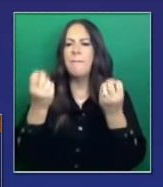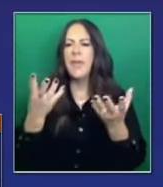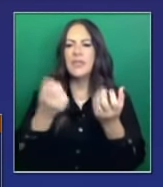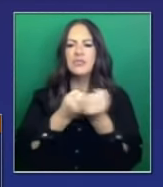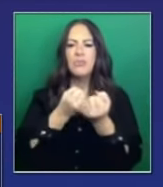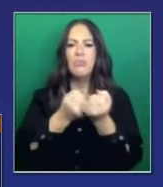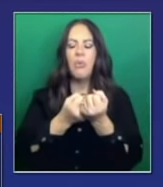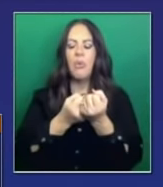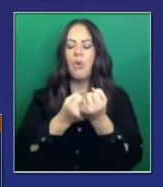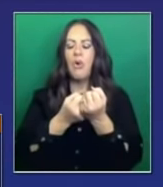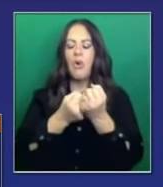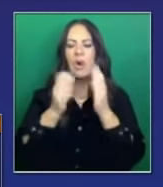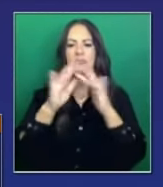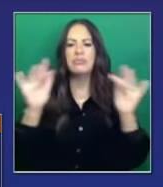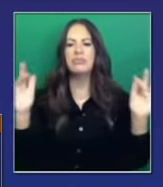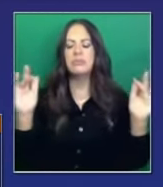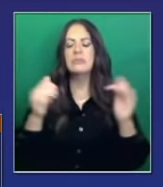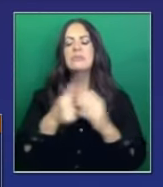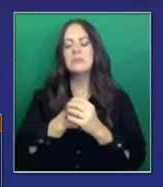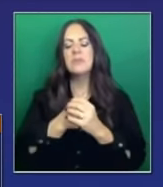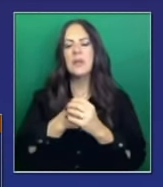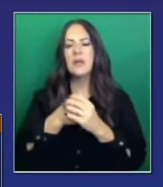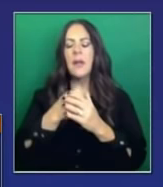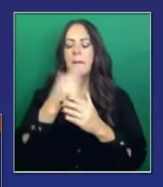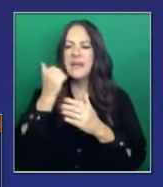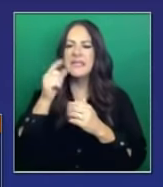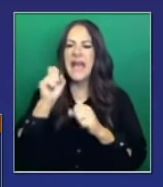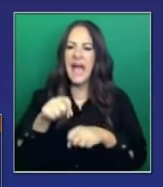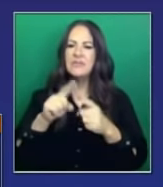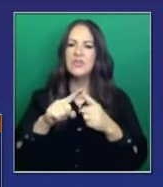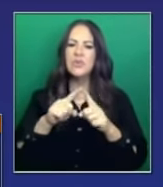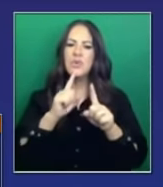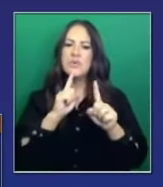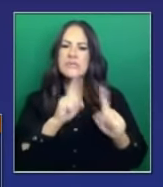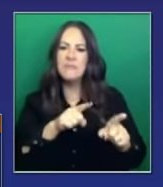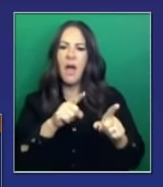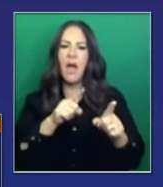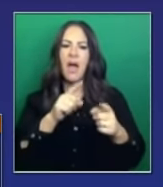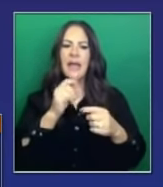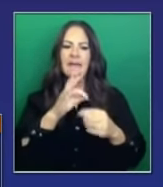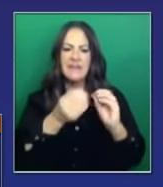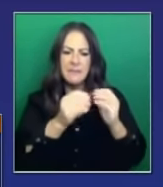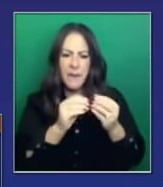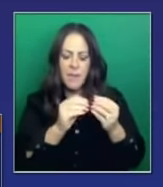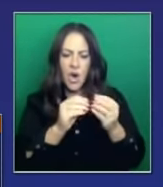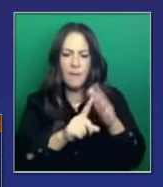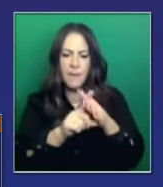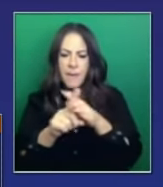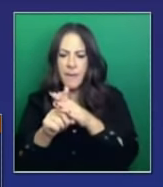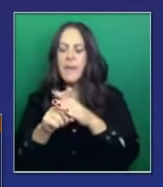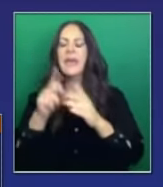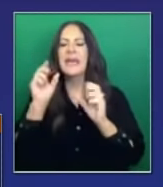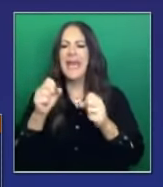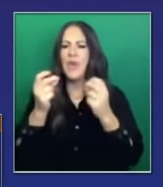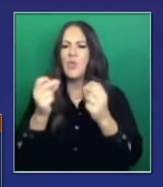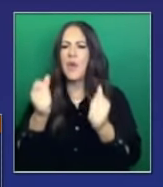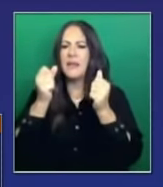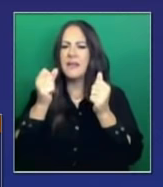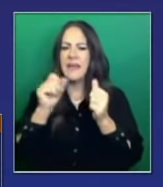is critical to monitor and respond to data in real time. You can see here the webinars that we'll publish, training materials, ability to answer